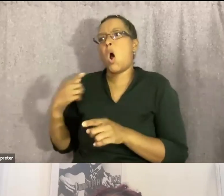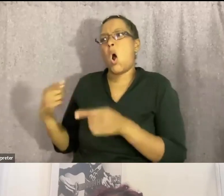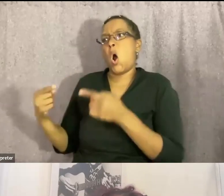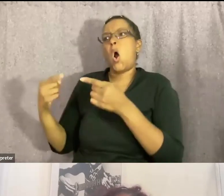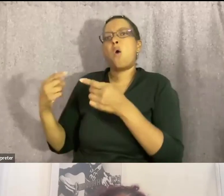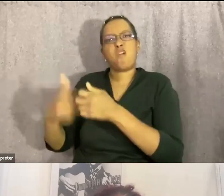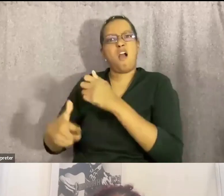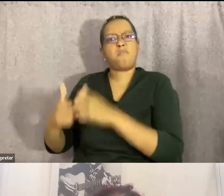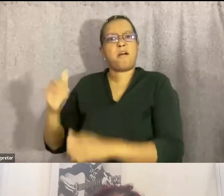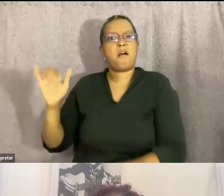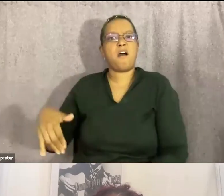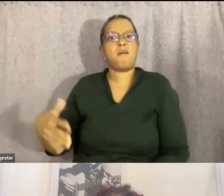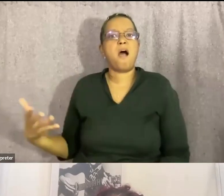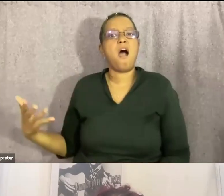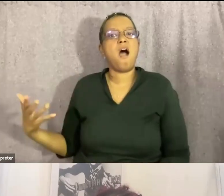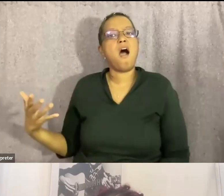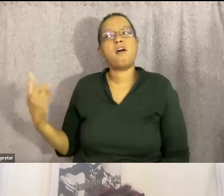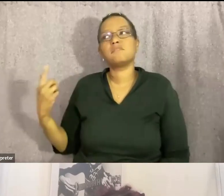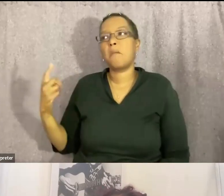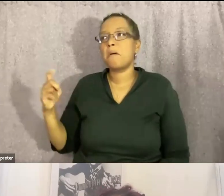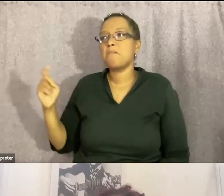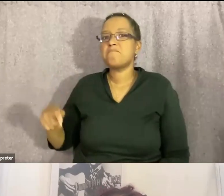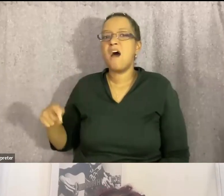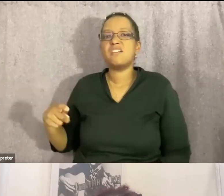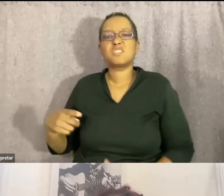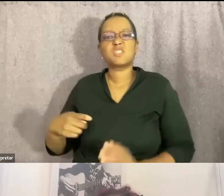physical and mental health barriers.